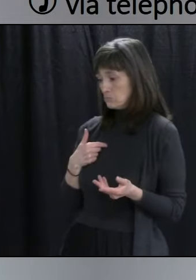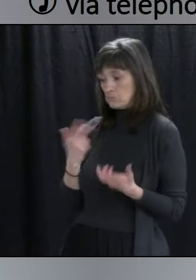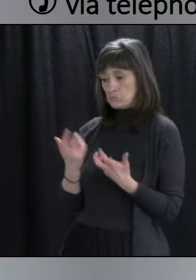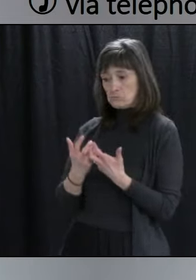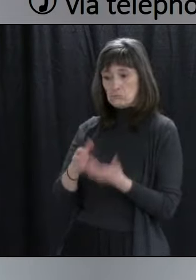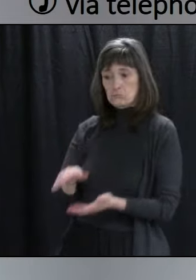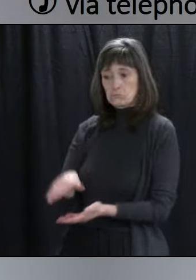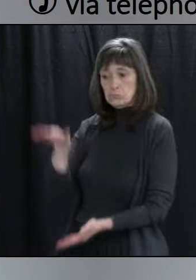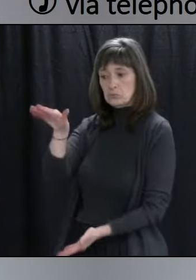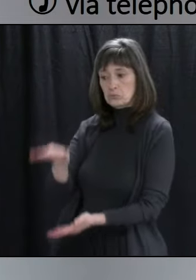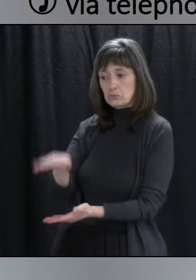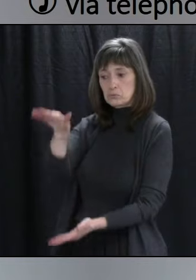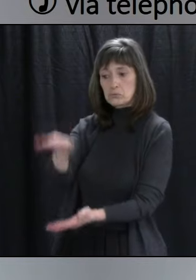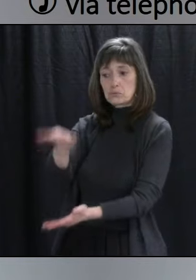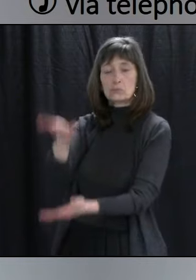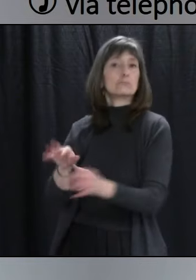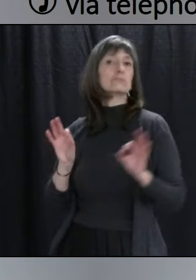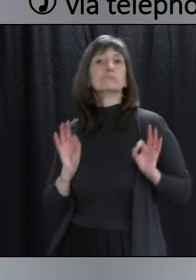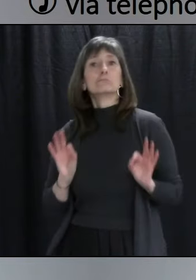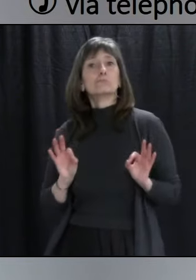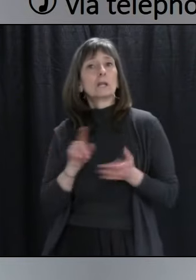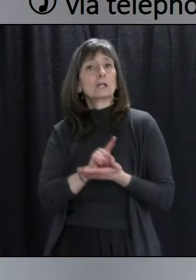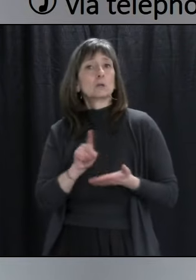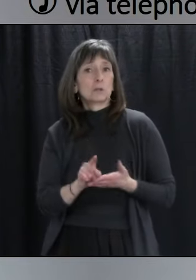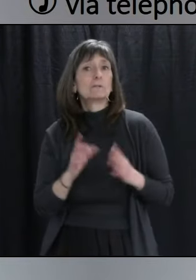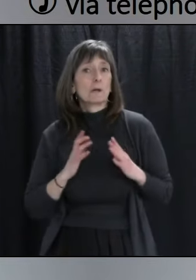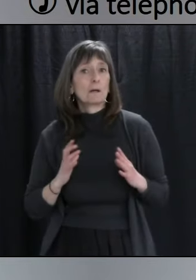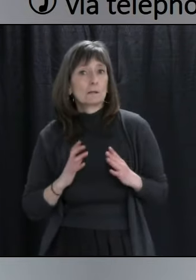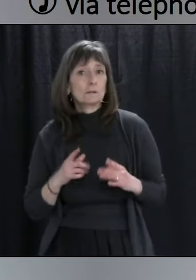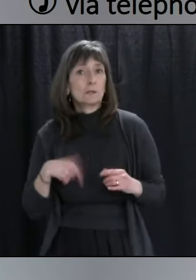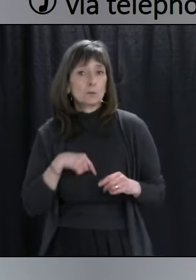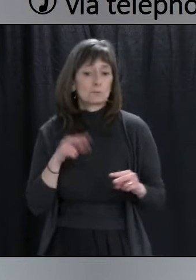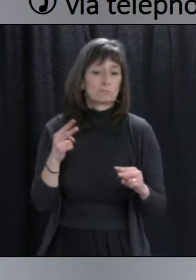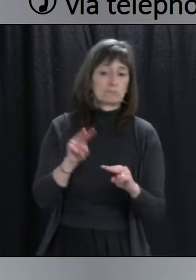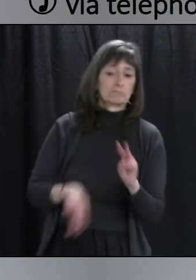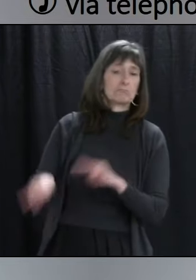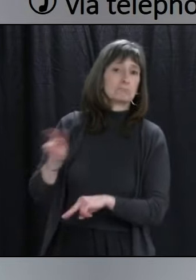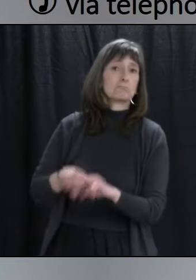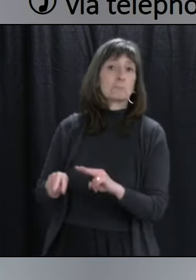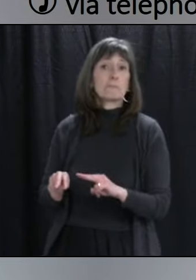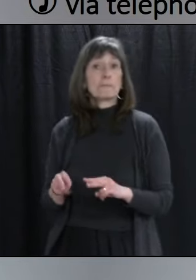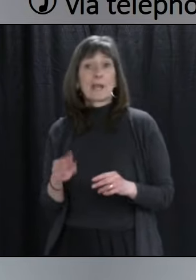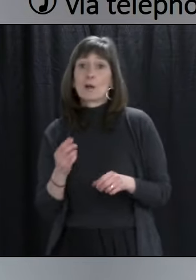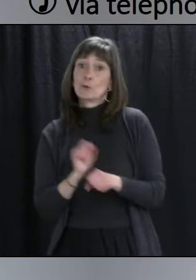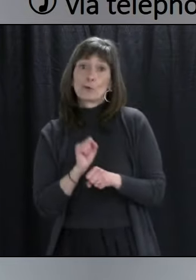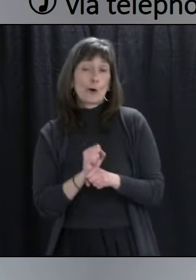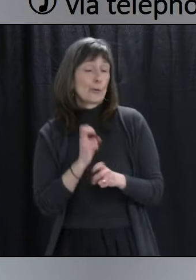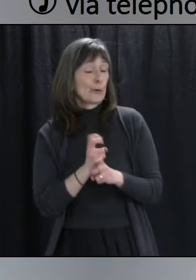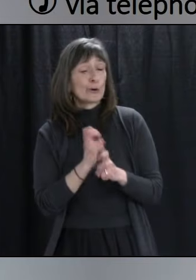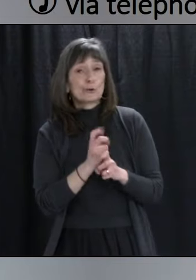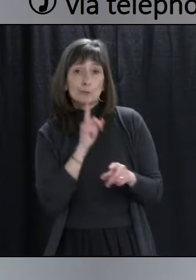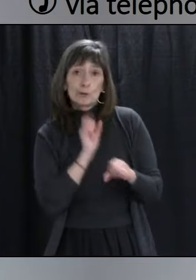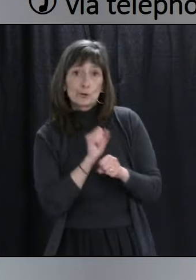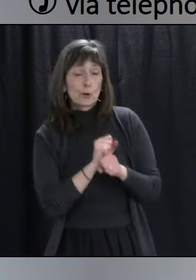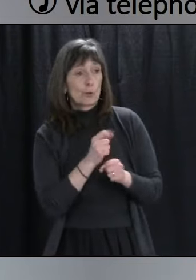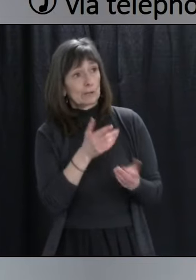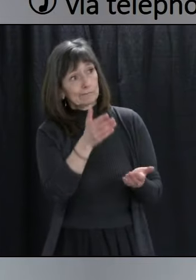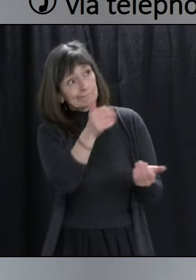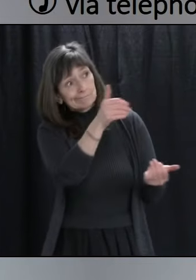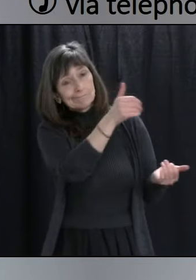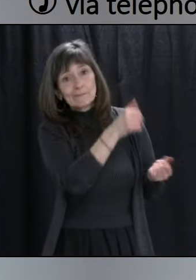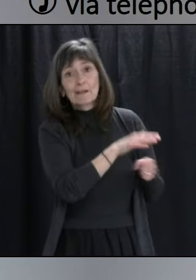coming week, and we're working very hard to make sure we stay all right beyond that. But again, I must go back to the